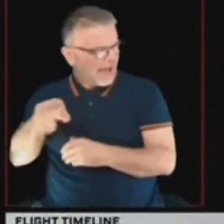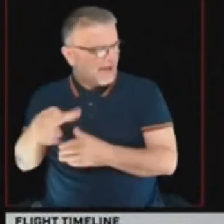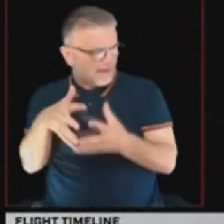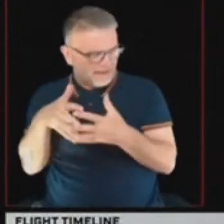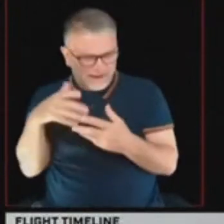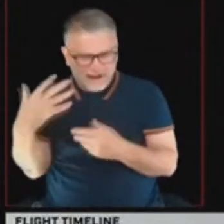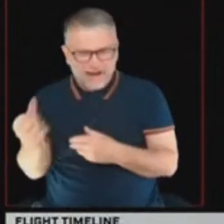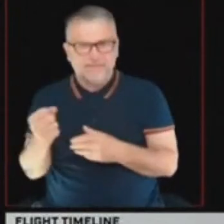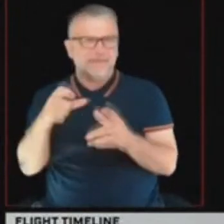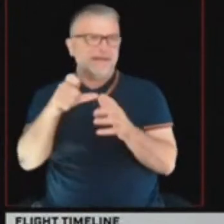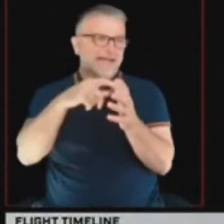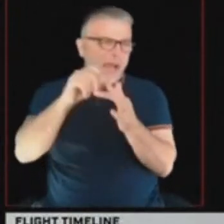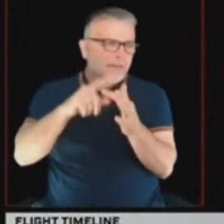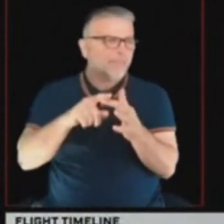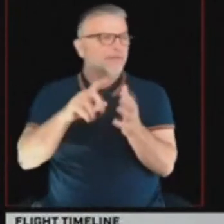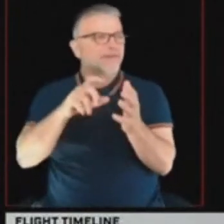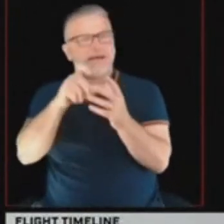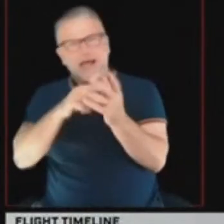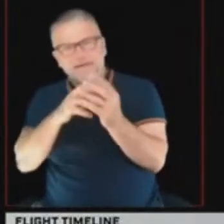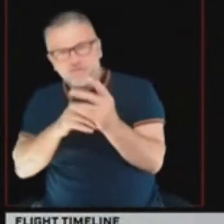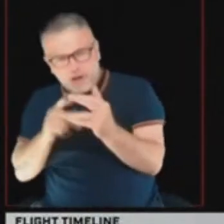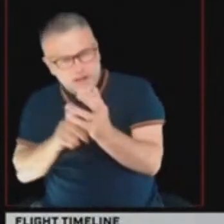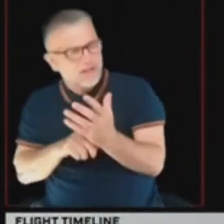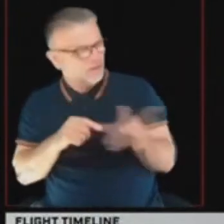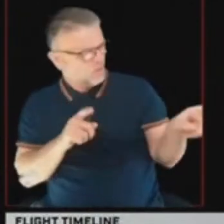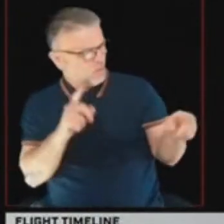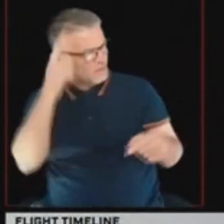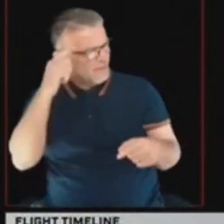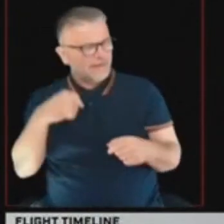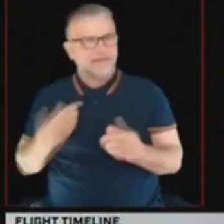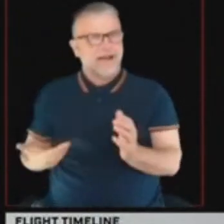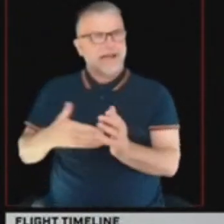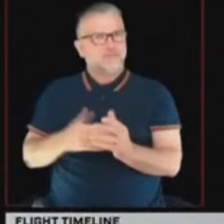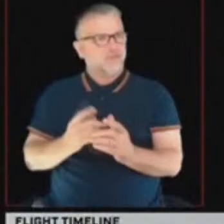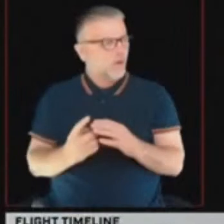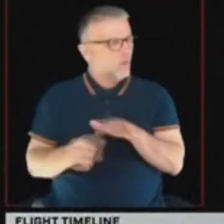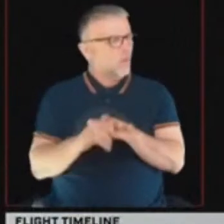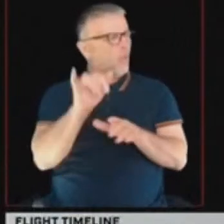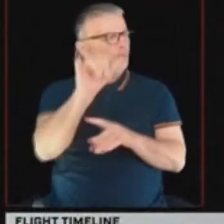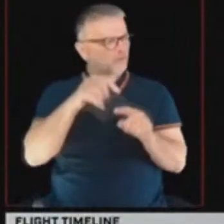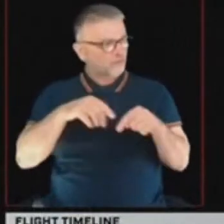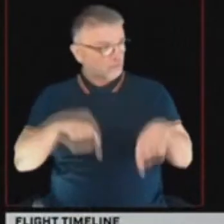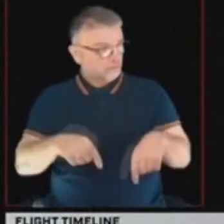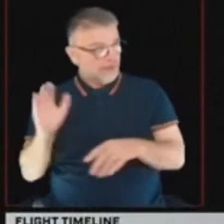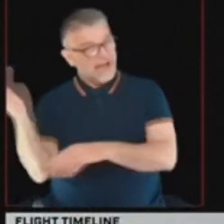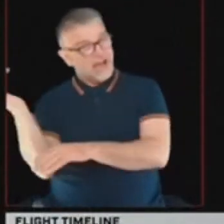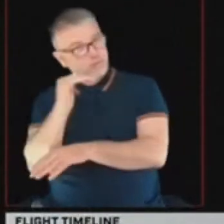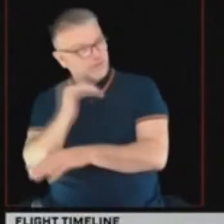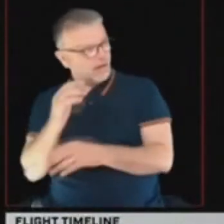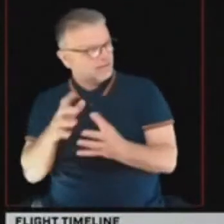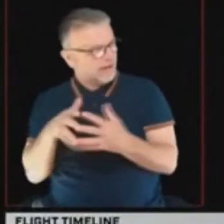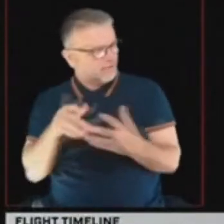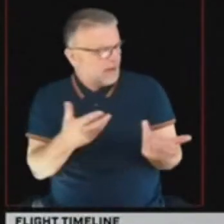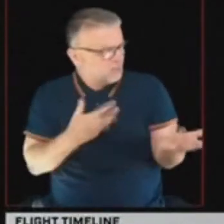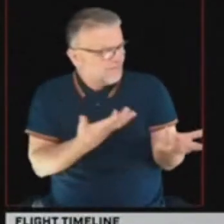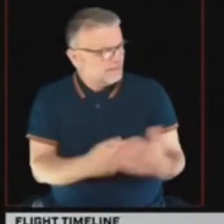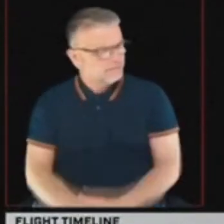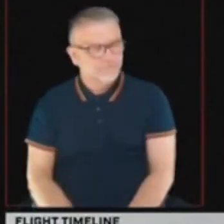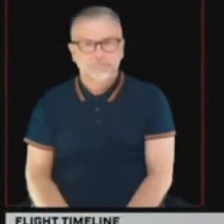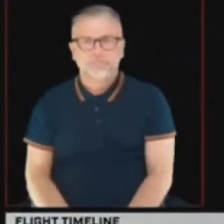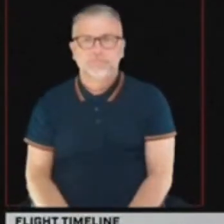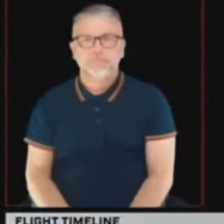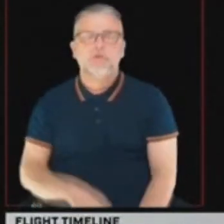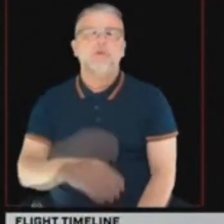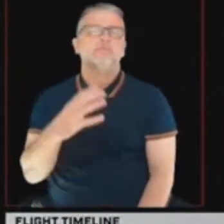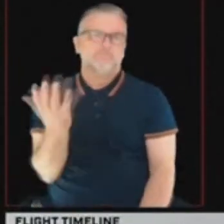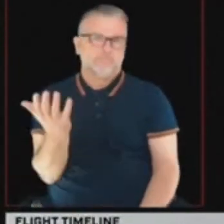Canaveral, Vandenberg. What do you see as the value of having additional launch sites, in particular out of the United States? Yeah, anytime that